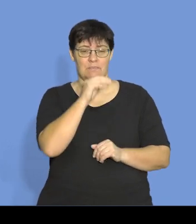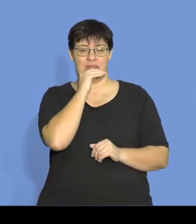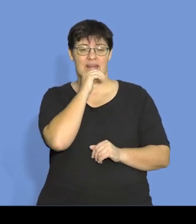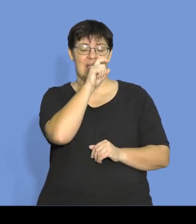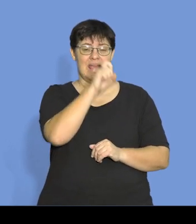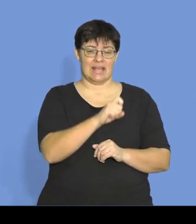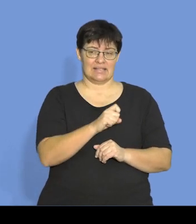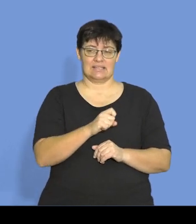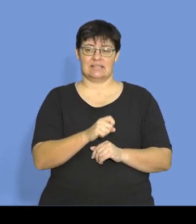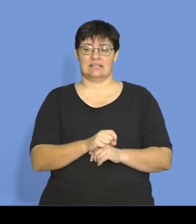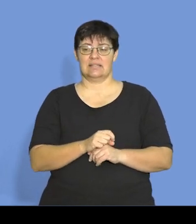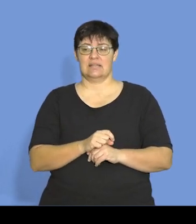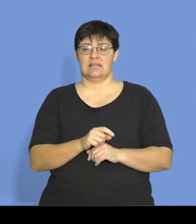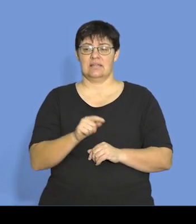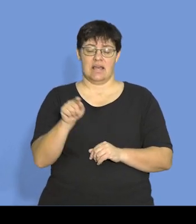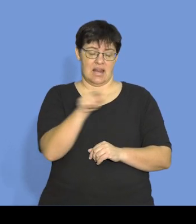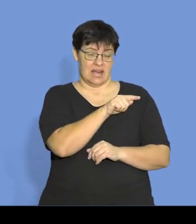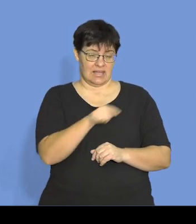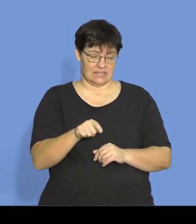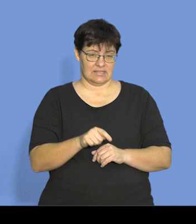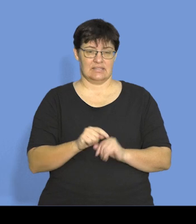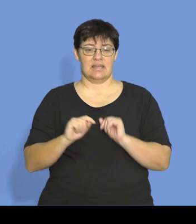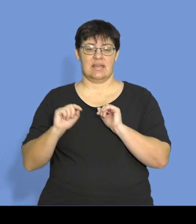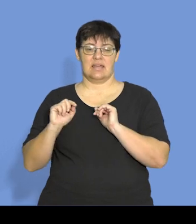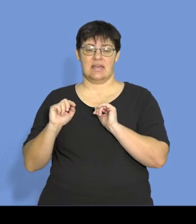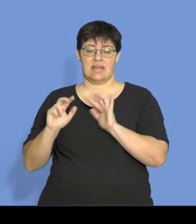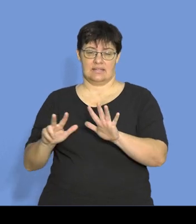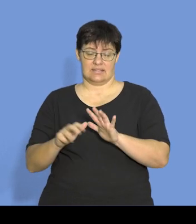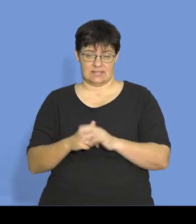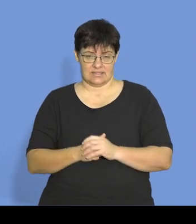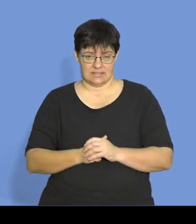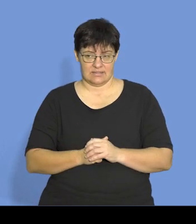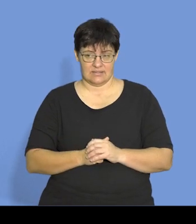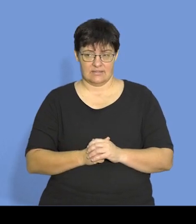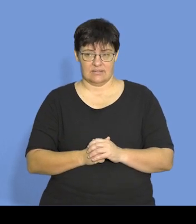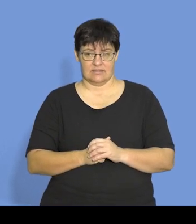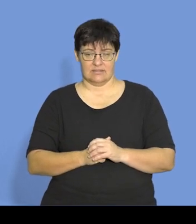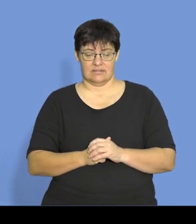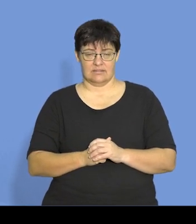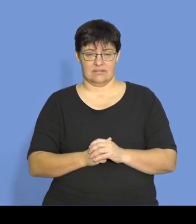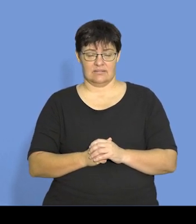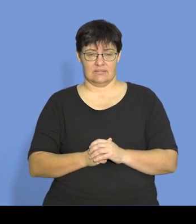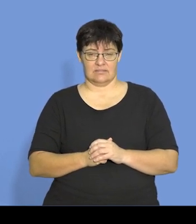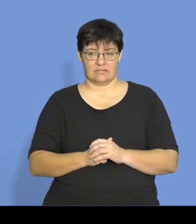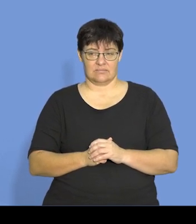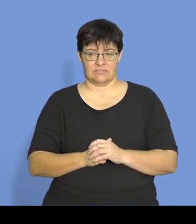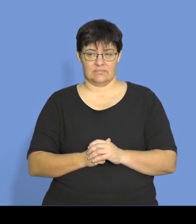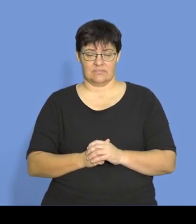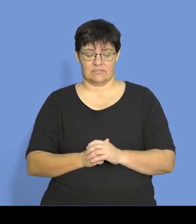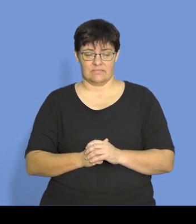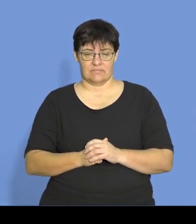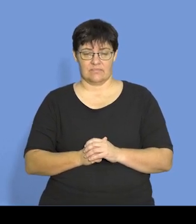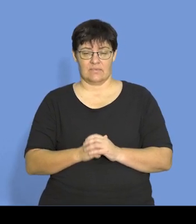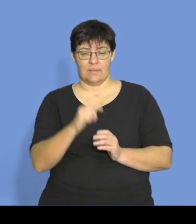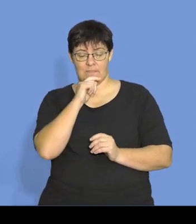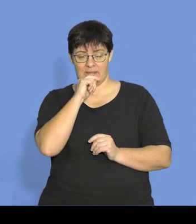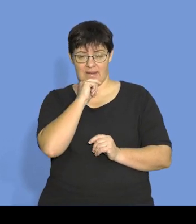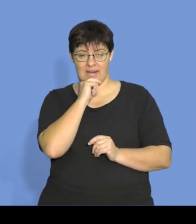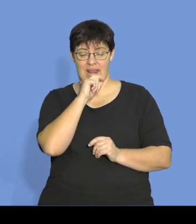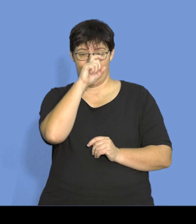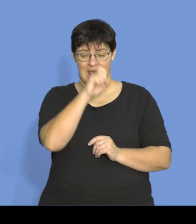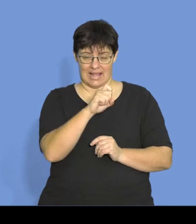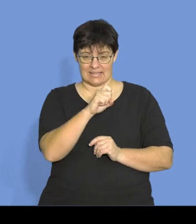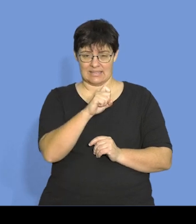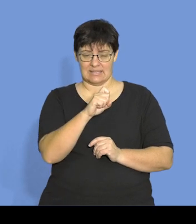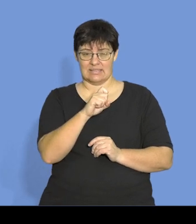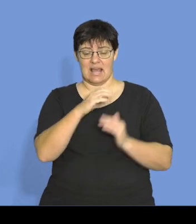minus x will be x, and this will be less than 5 plus 3 will then be 8. So it